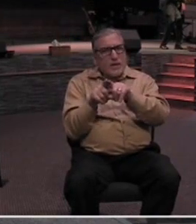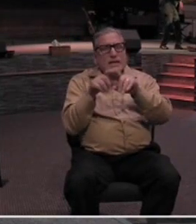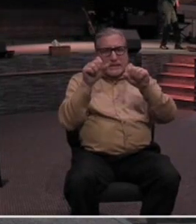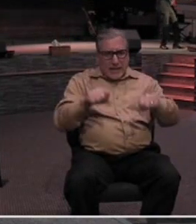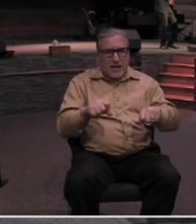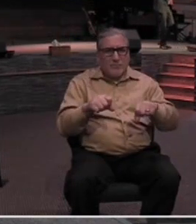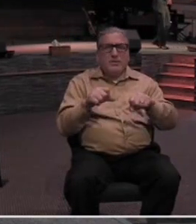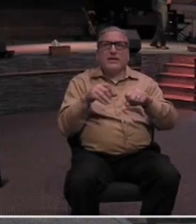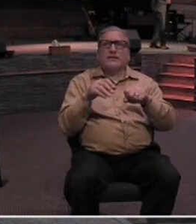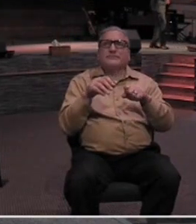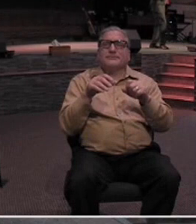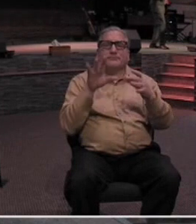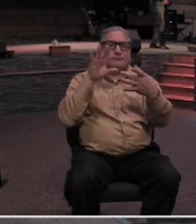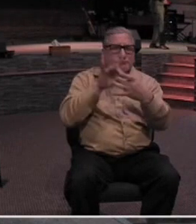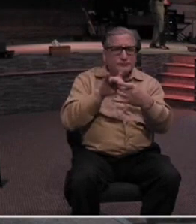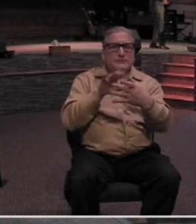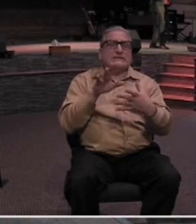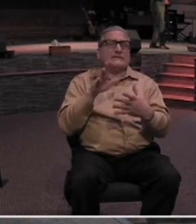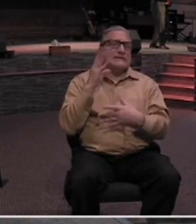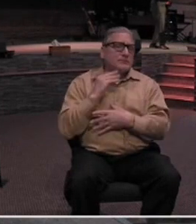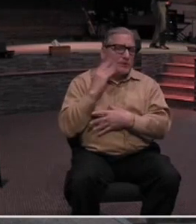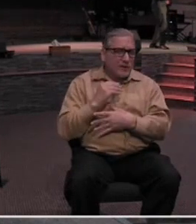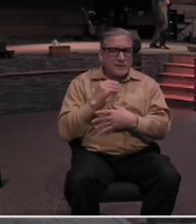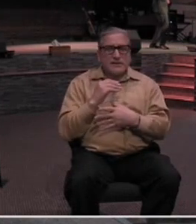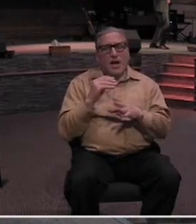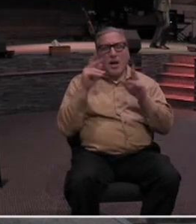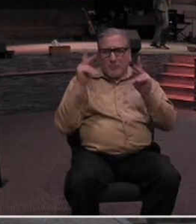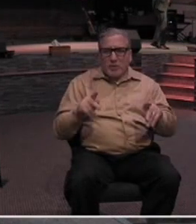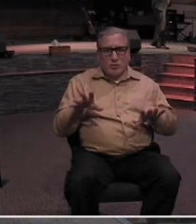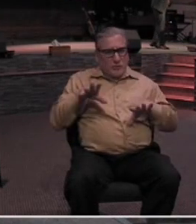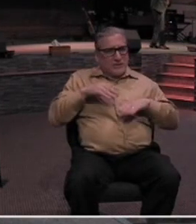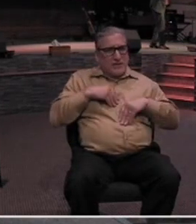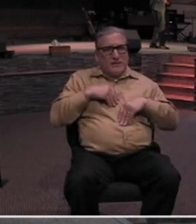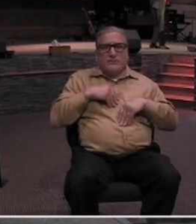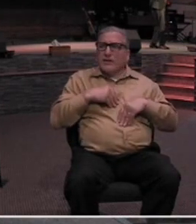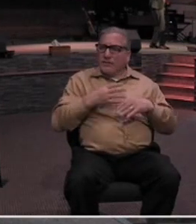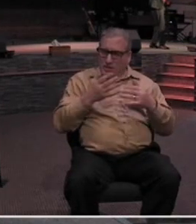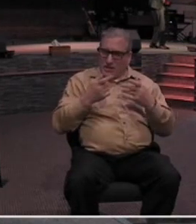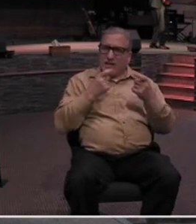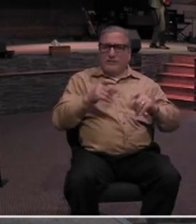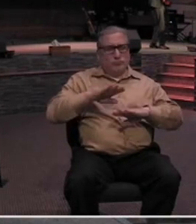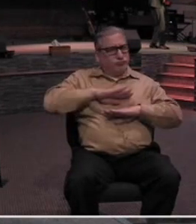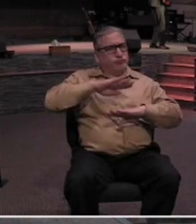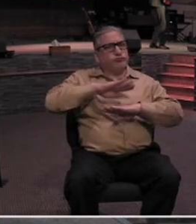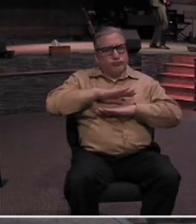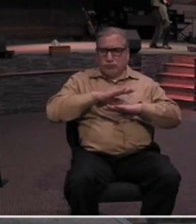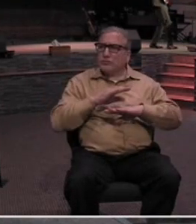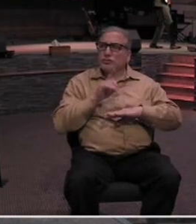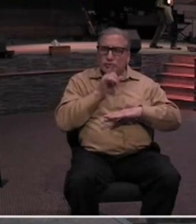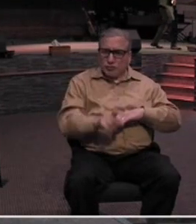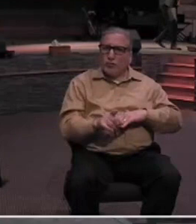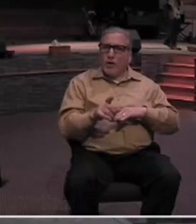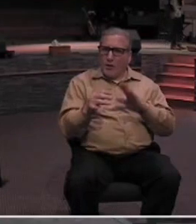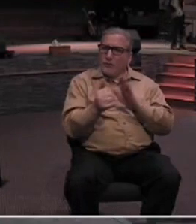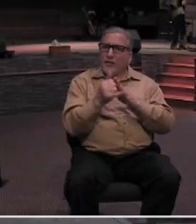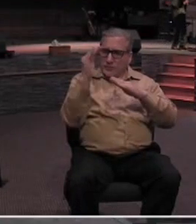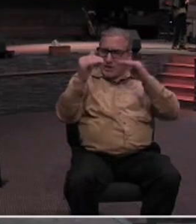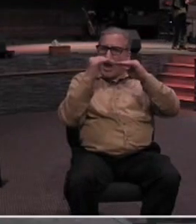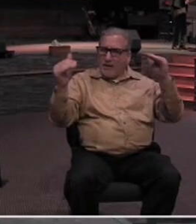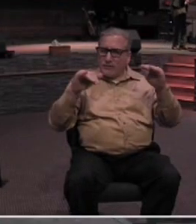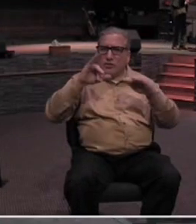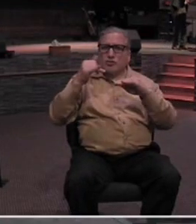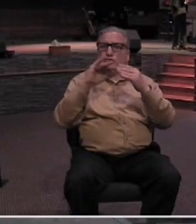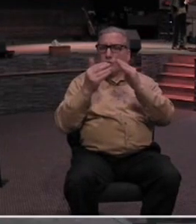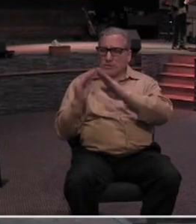experience that a person, amen, receives that gives them an assurance that there really is a heavenly